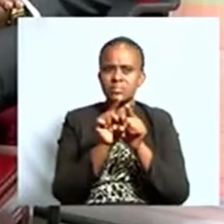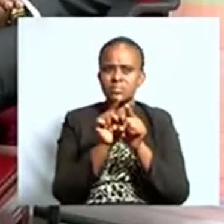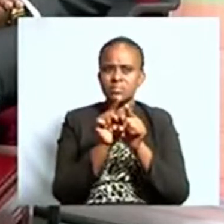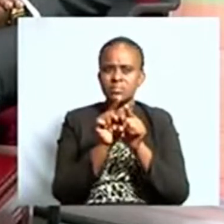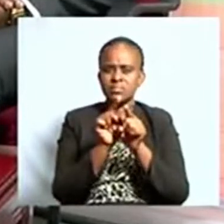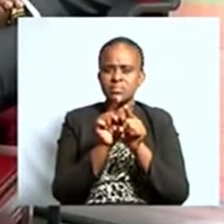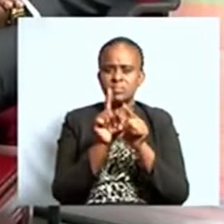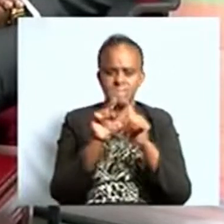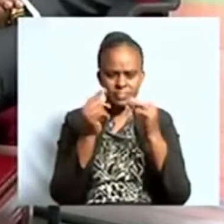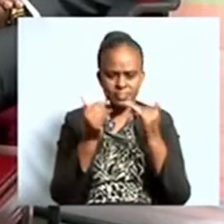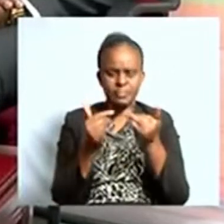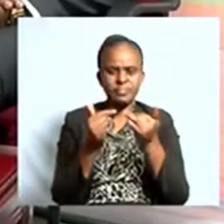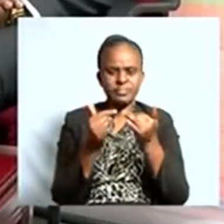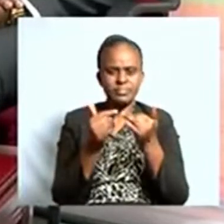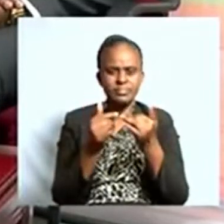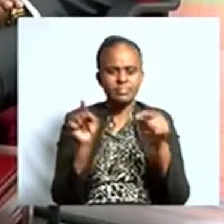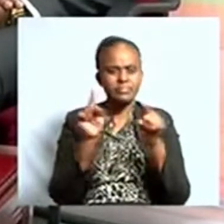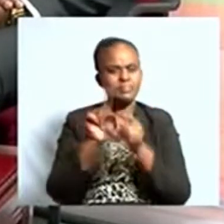The Juba window,